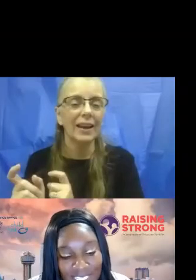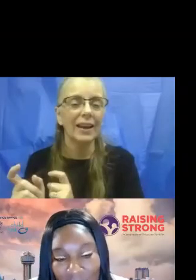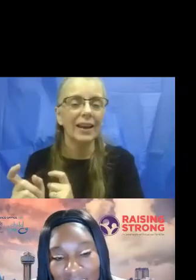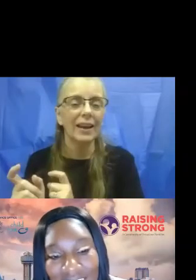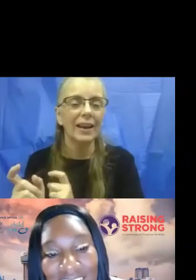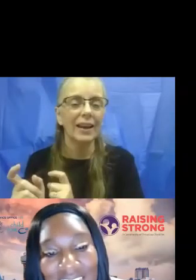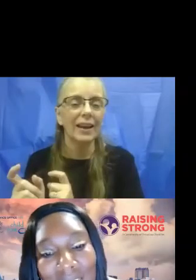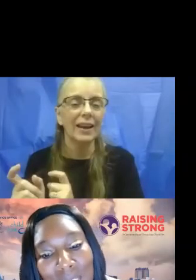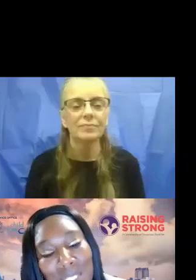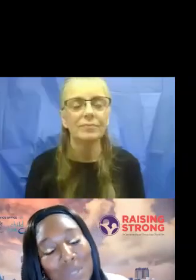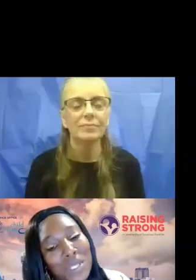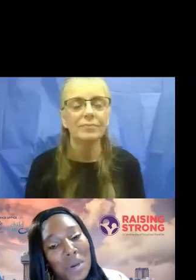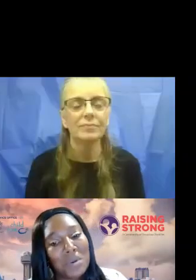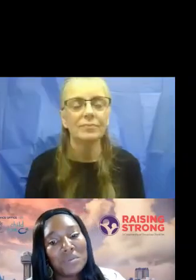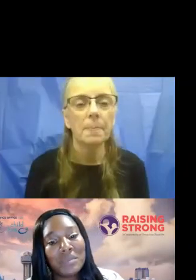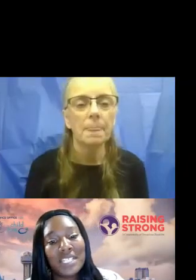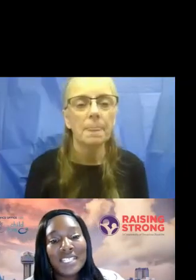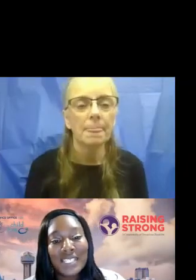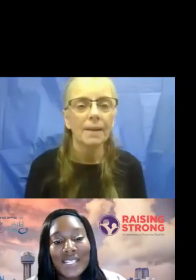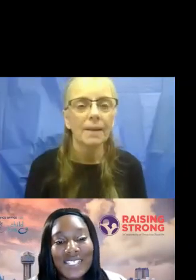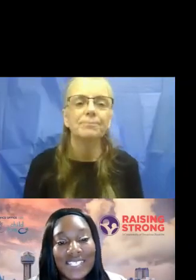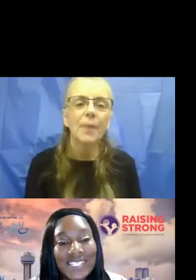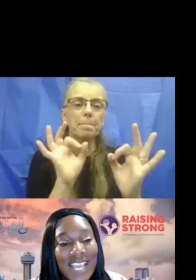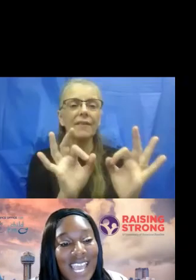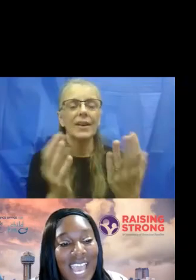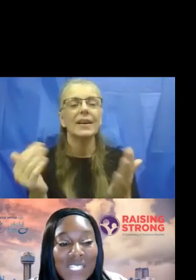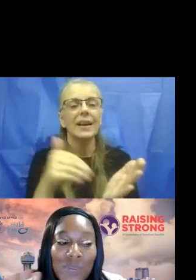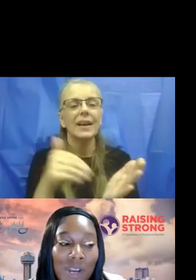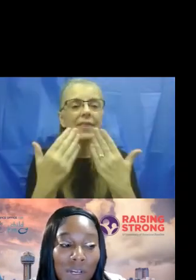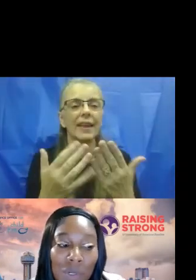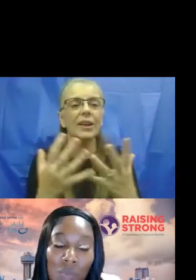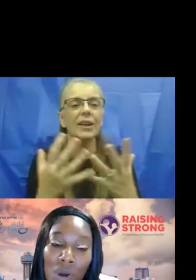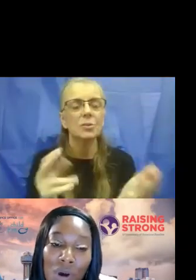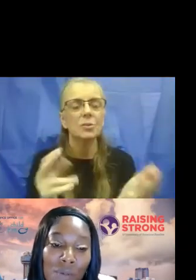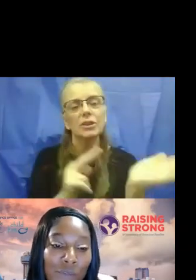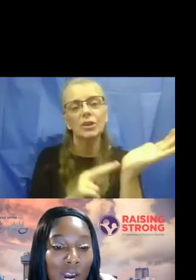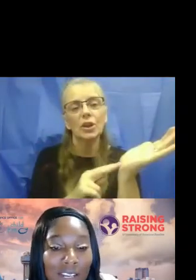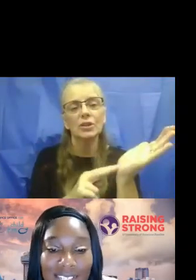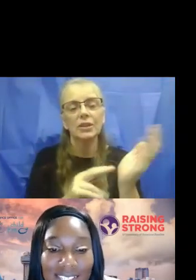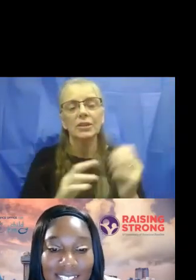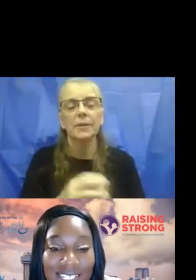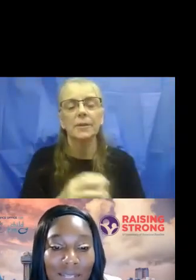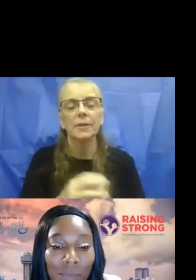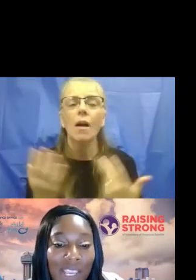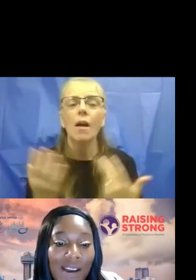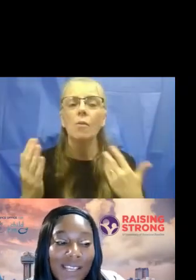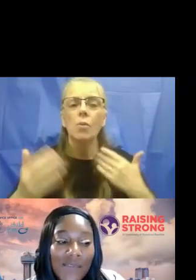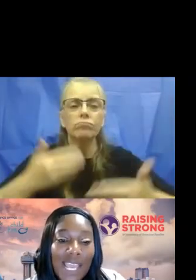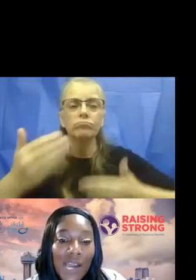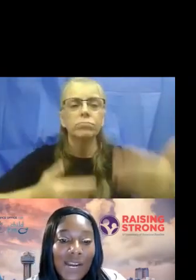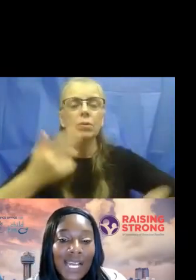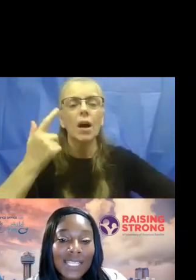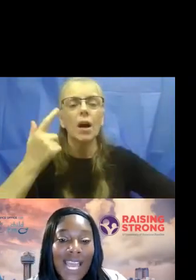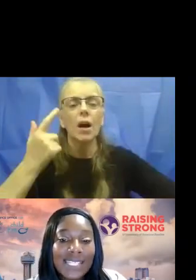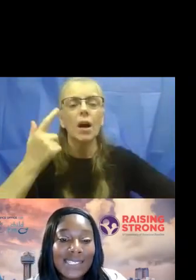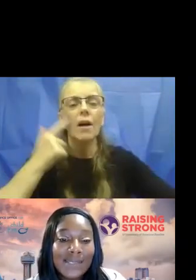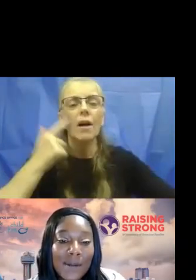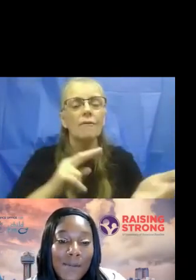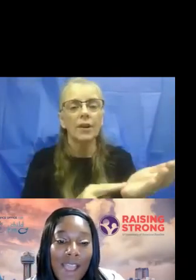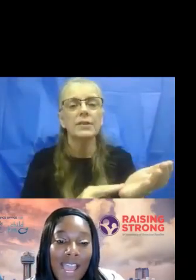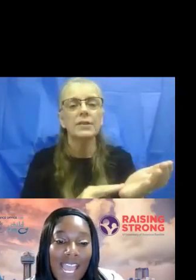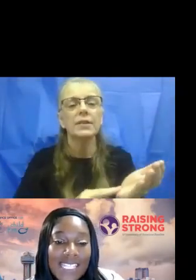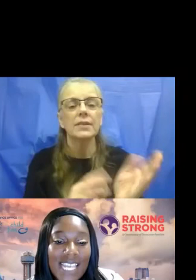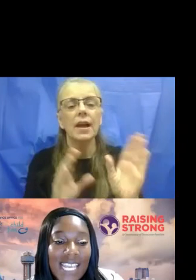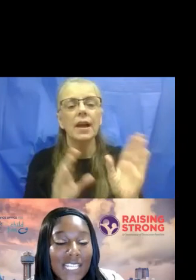Perfect. Once again, thank you so much, nurses. As we are on a roll for our nurses, we are giving out our last